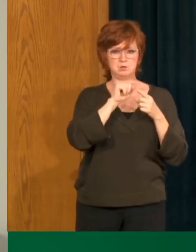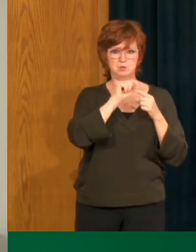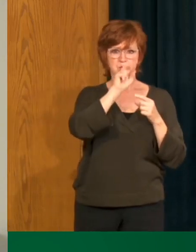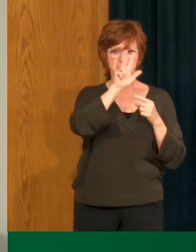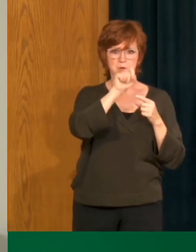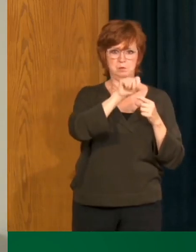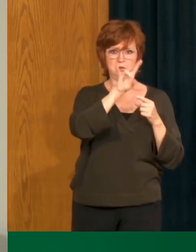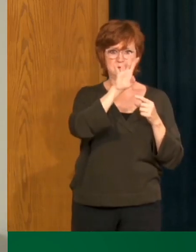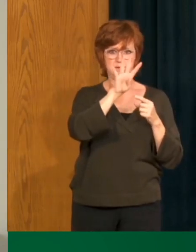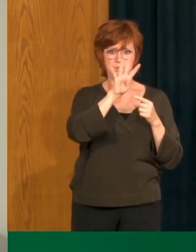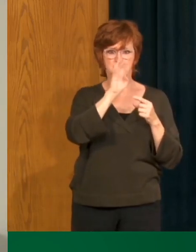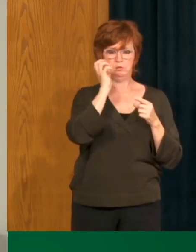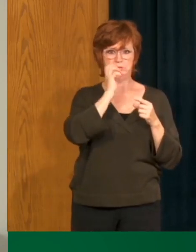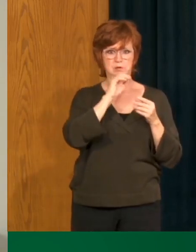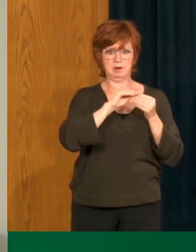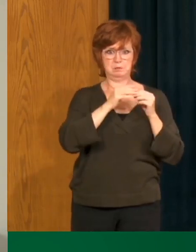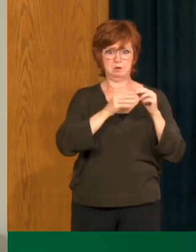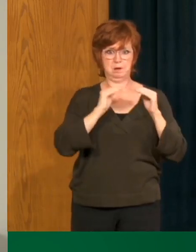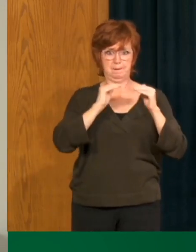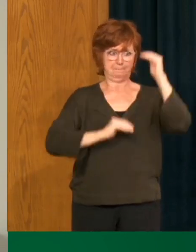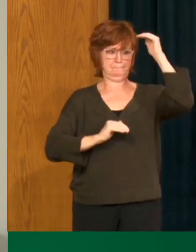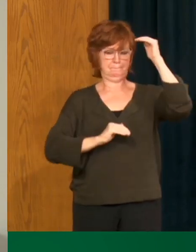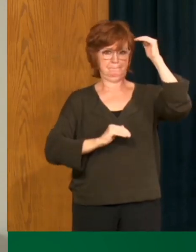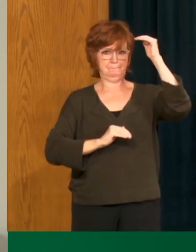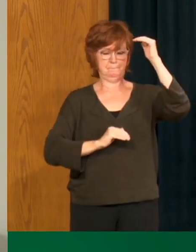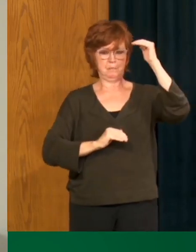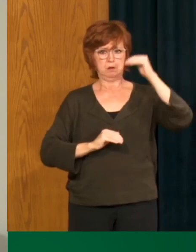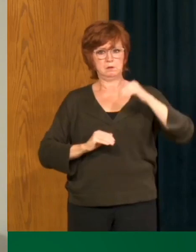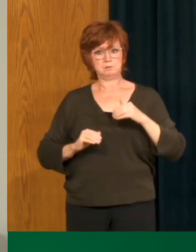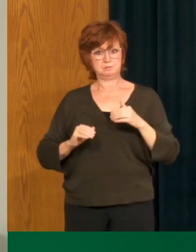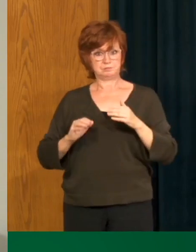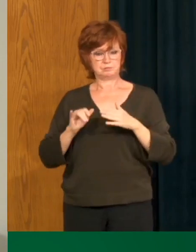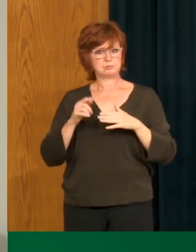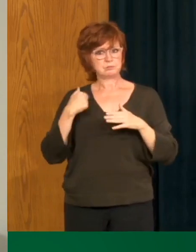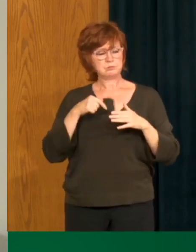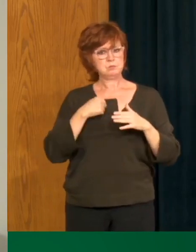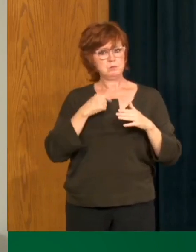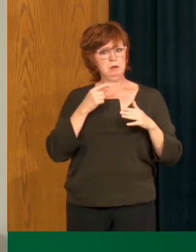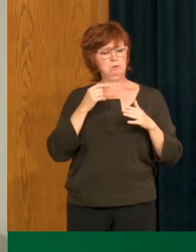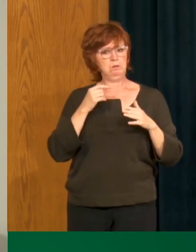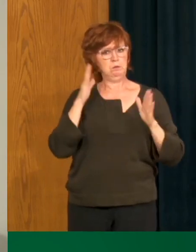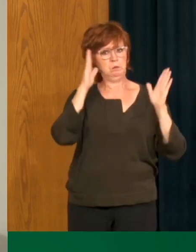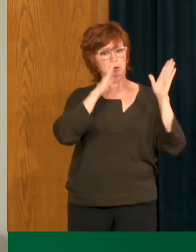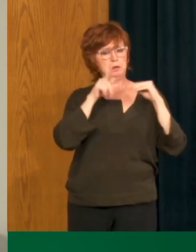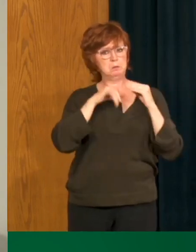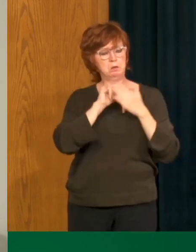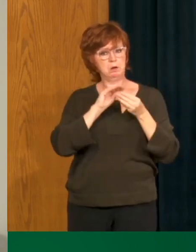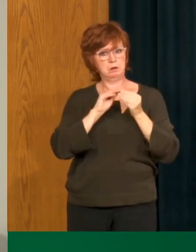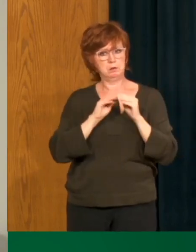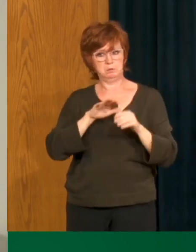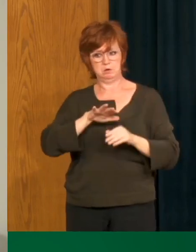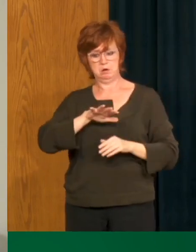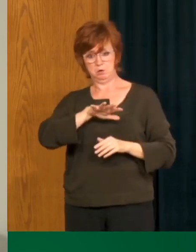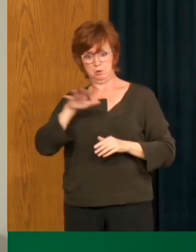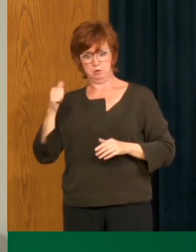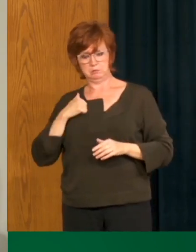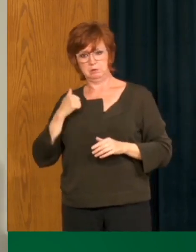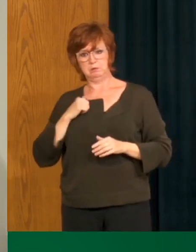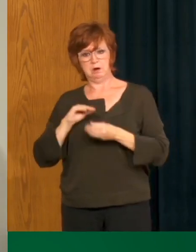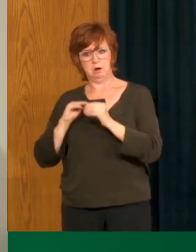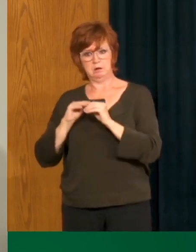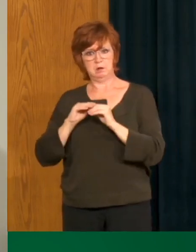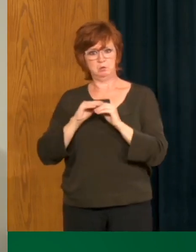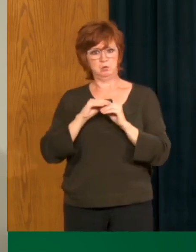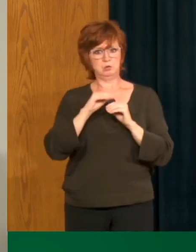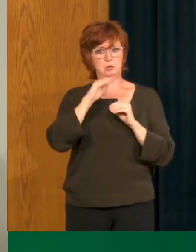Have we let our guard down too much as a province, and what action should we be taking to lower this number? So I've